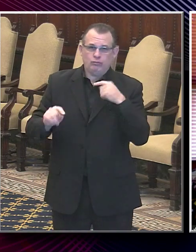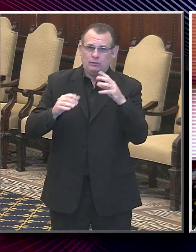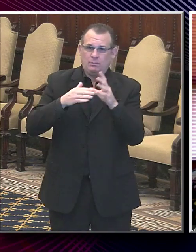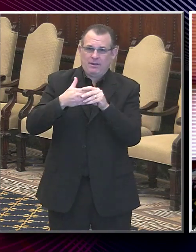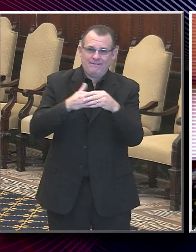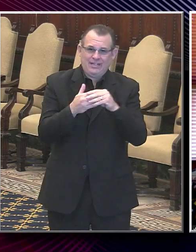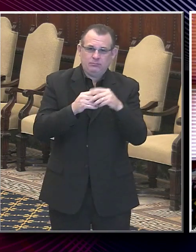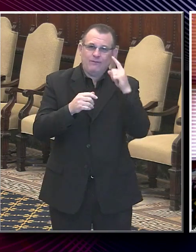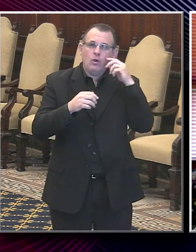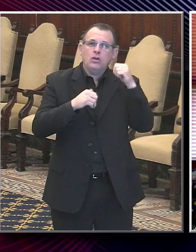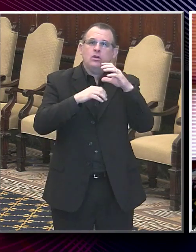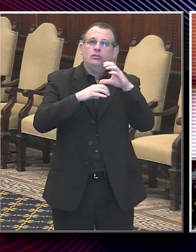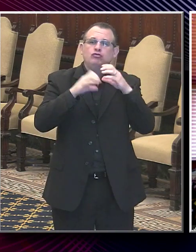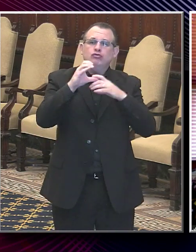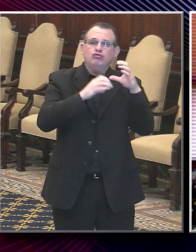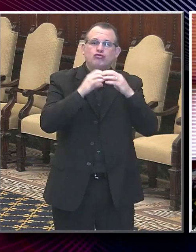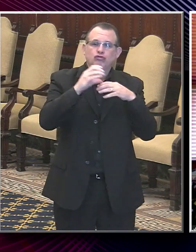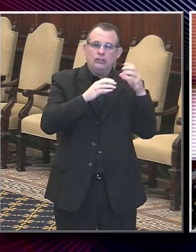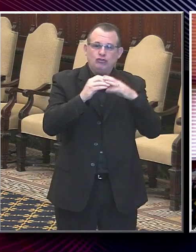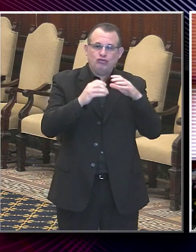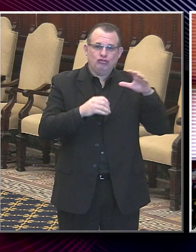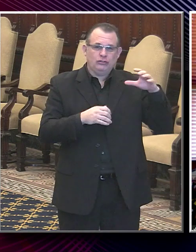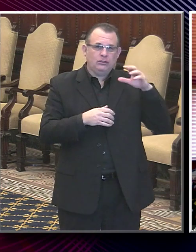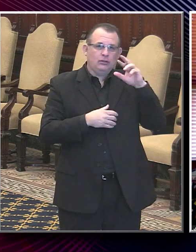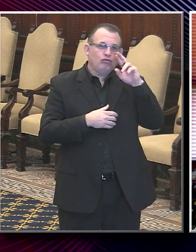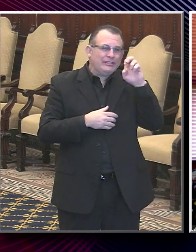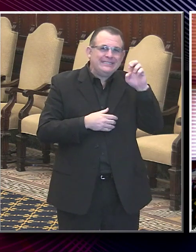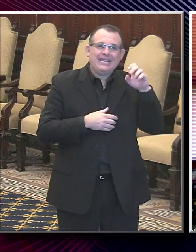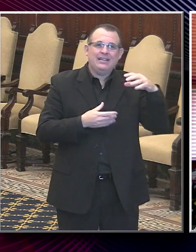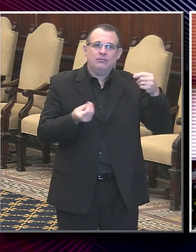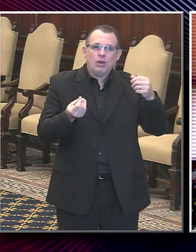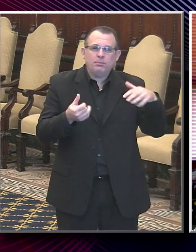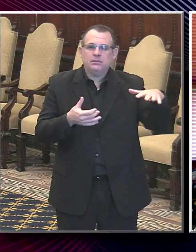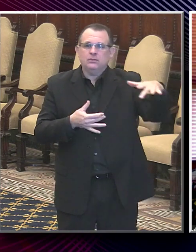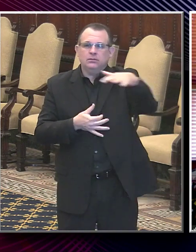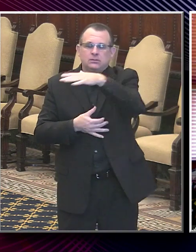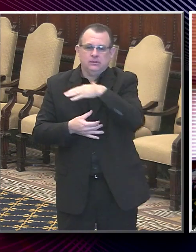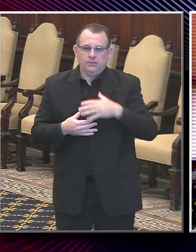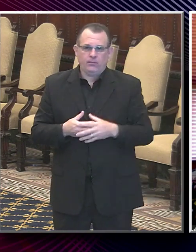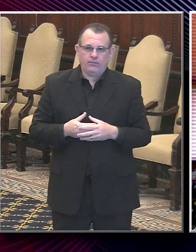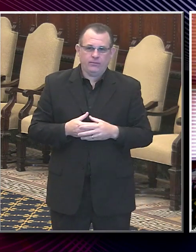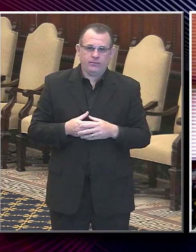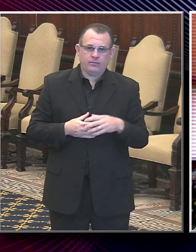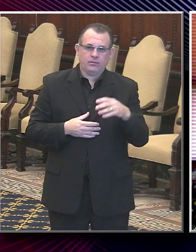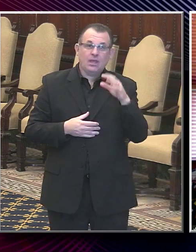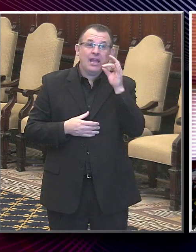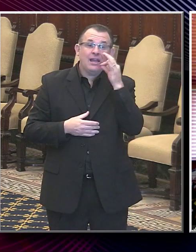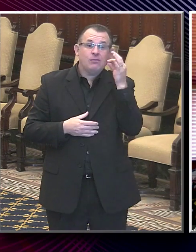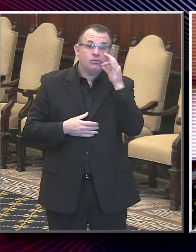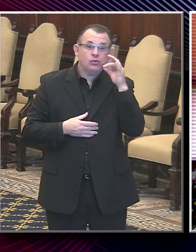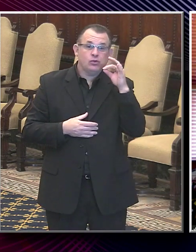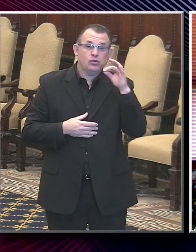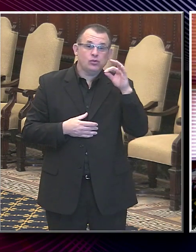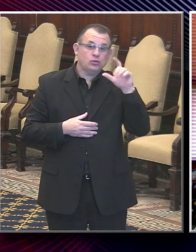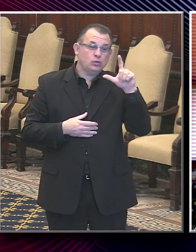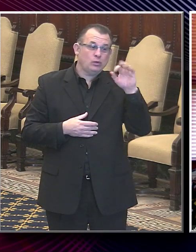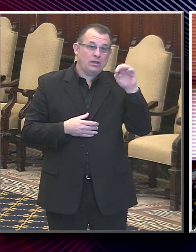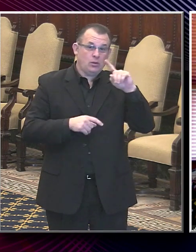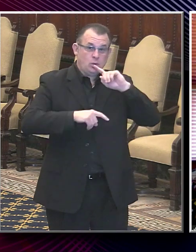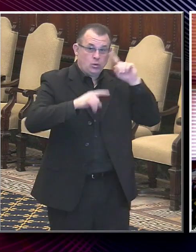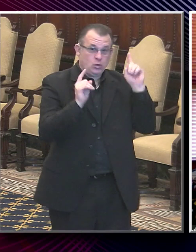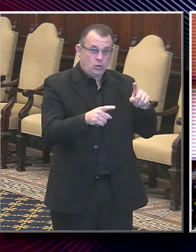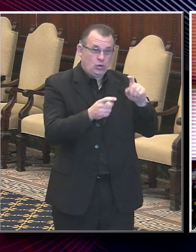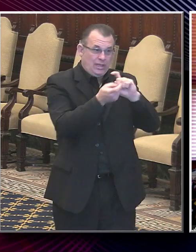real estate activity. The scope of our April 29th construction authorization order will be revised to allow construction under building